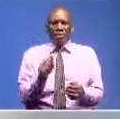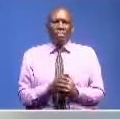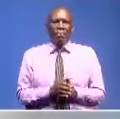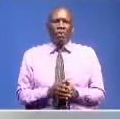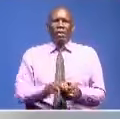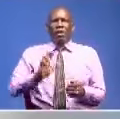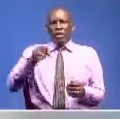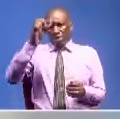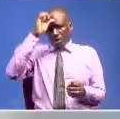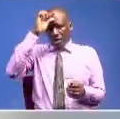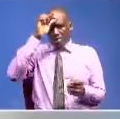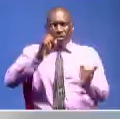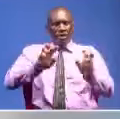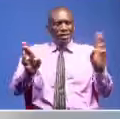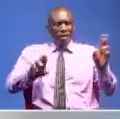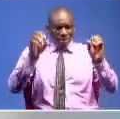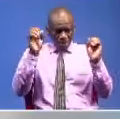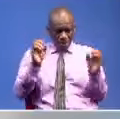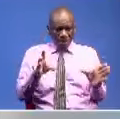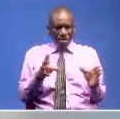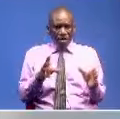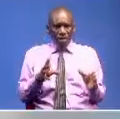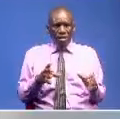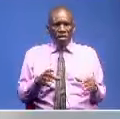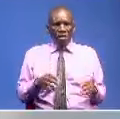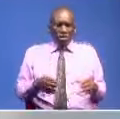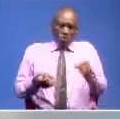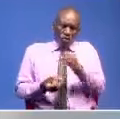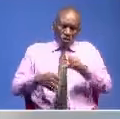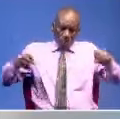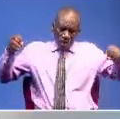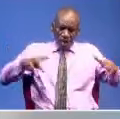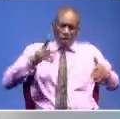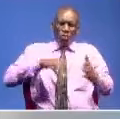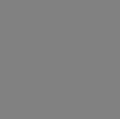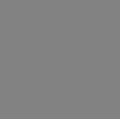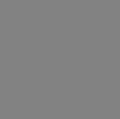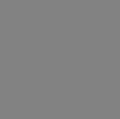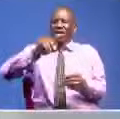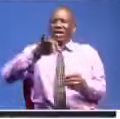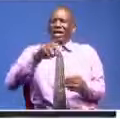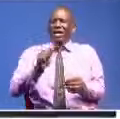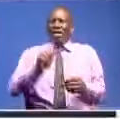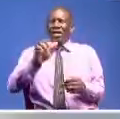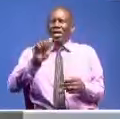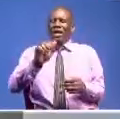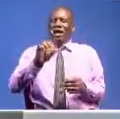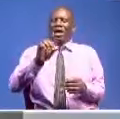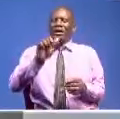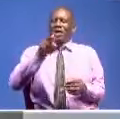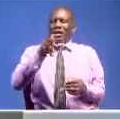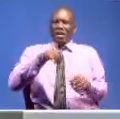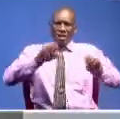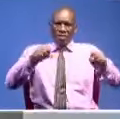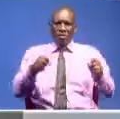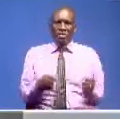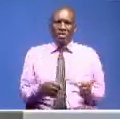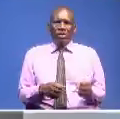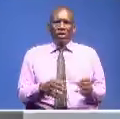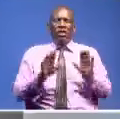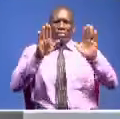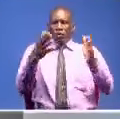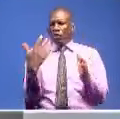Kenyan government is not ready to come clean on what JKIA-Adani deal is all about. Pertinent